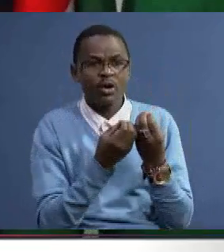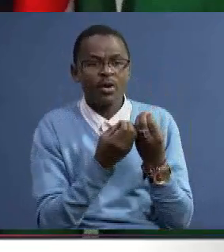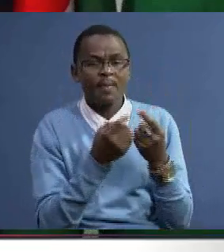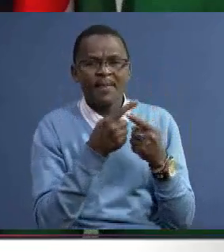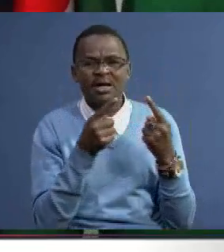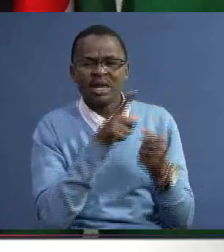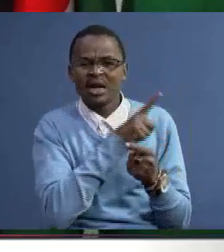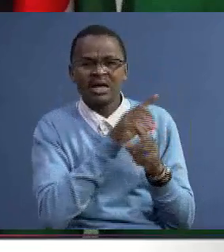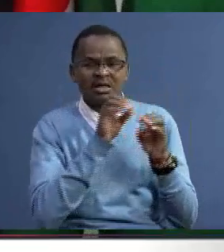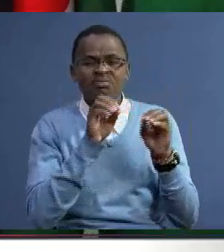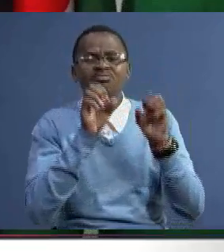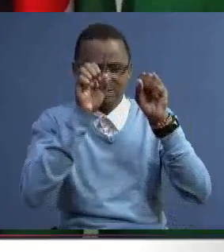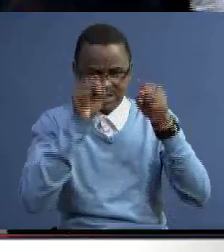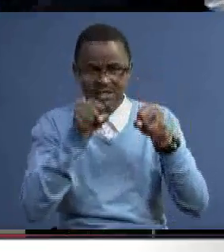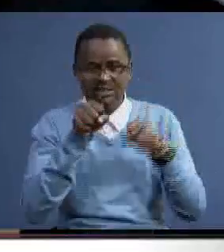Unfortunately, yes.